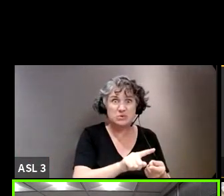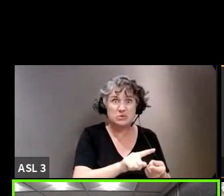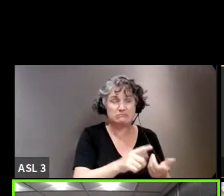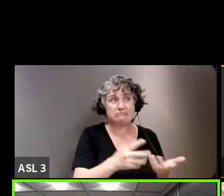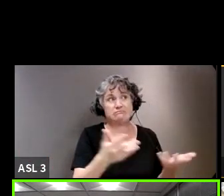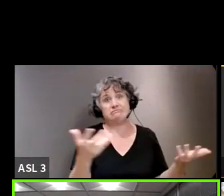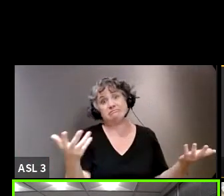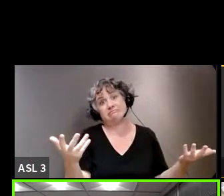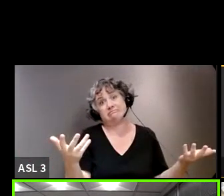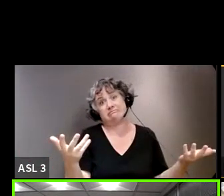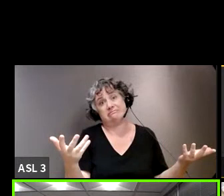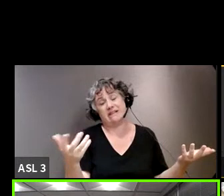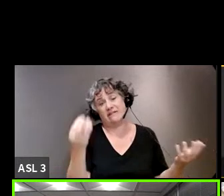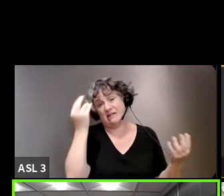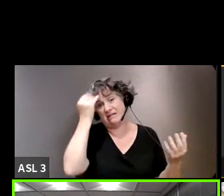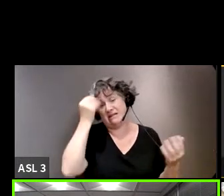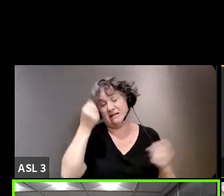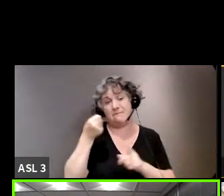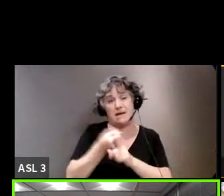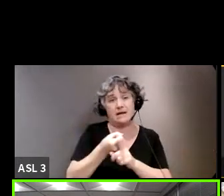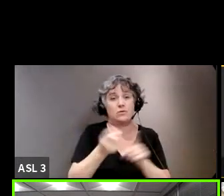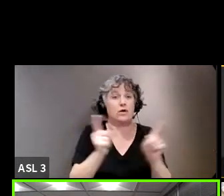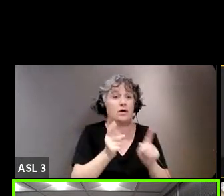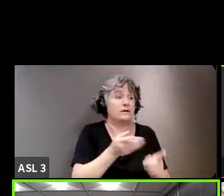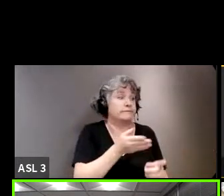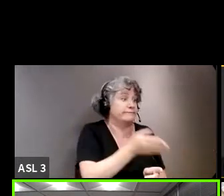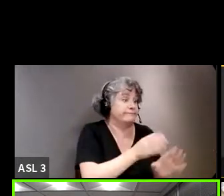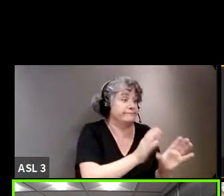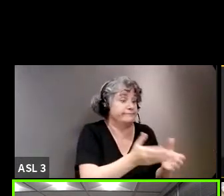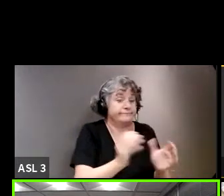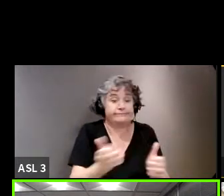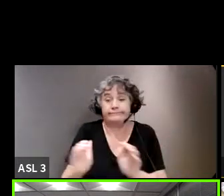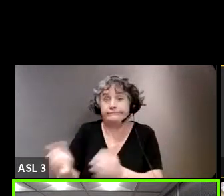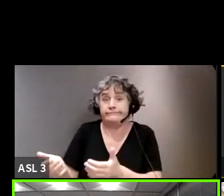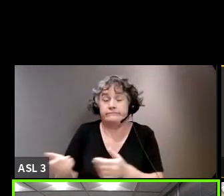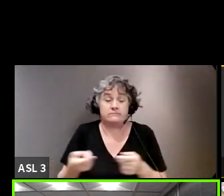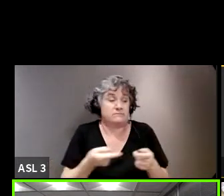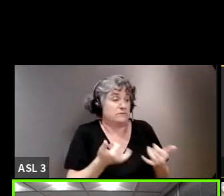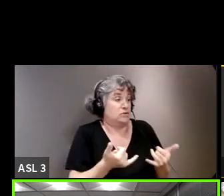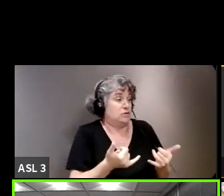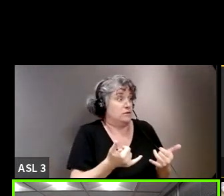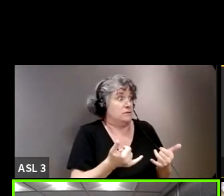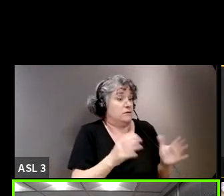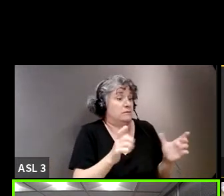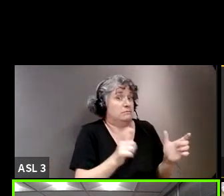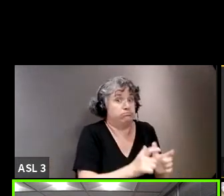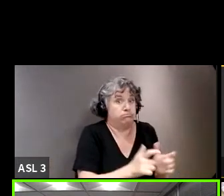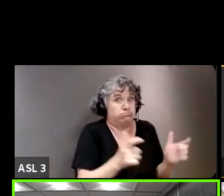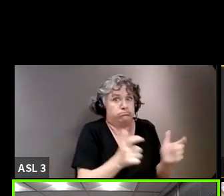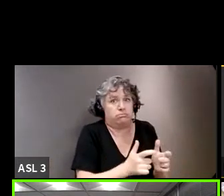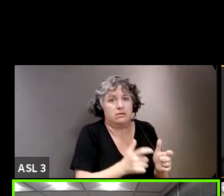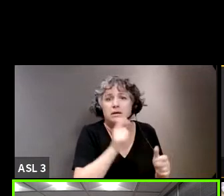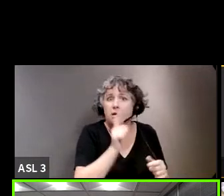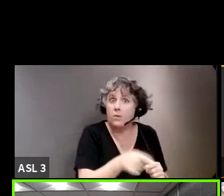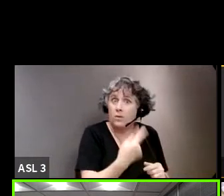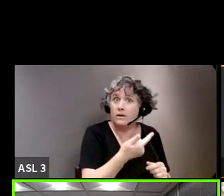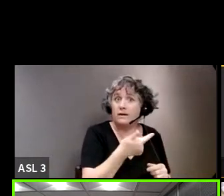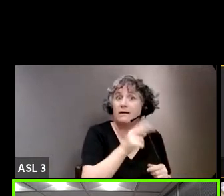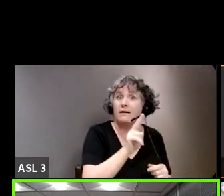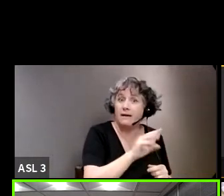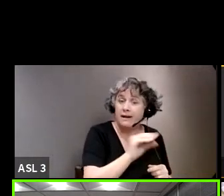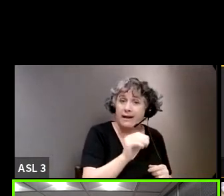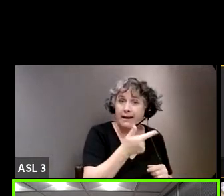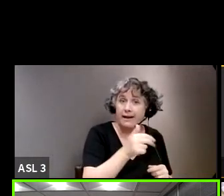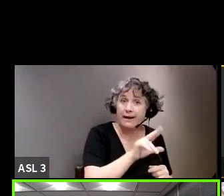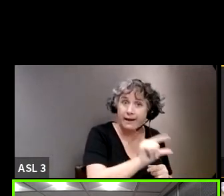consider the impact of that reduction and how that will affect those current levels of capacity not just in guns and gangs across the